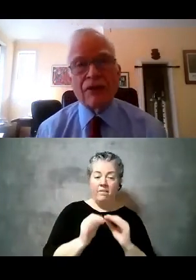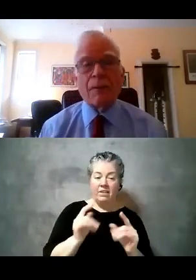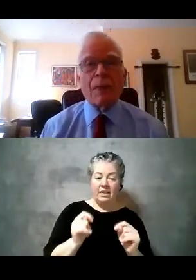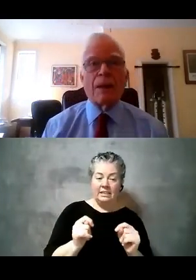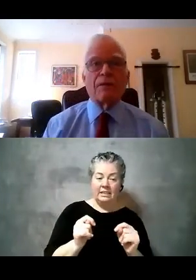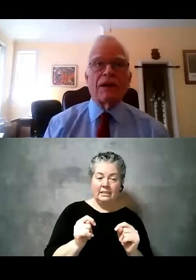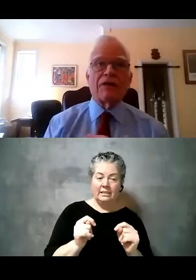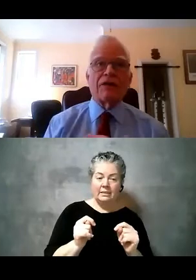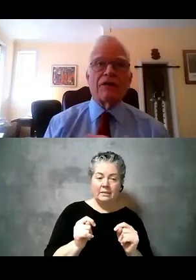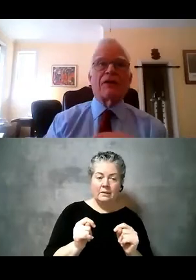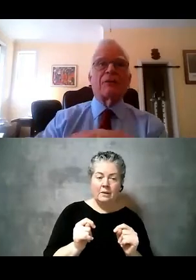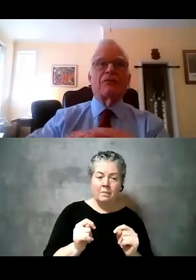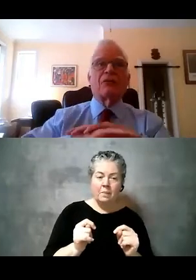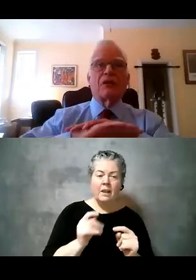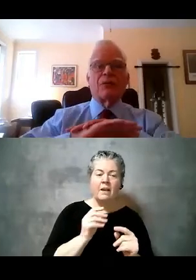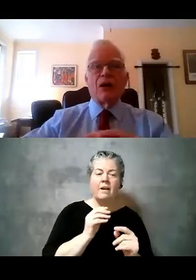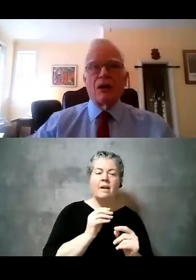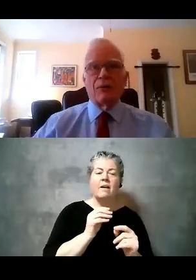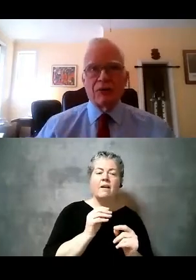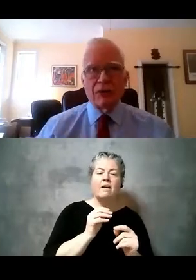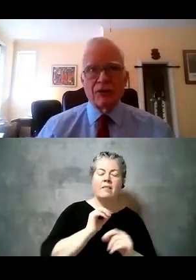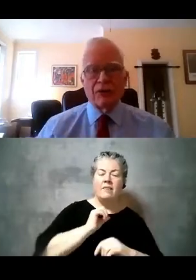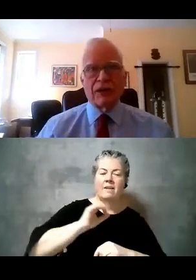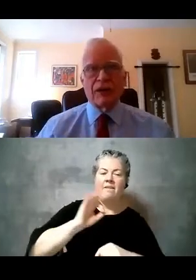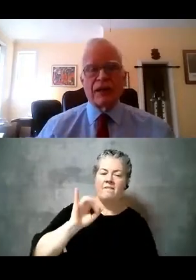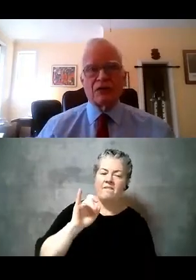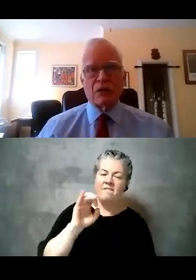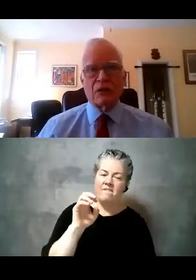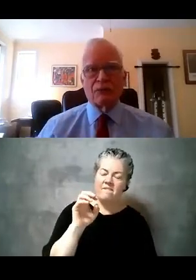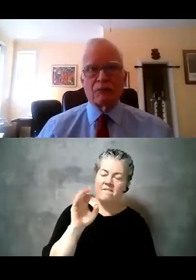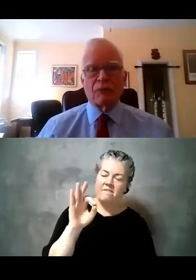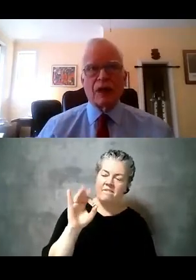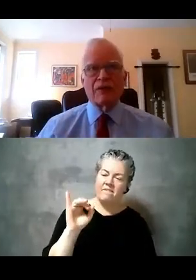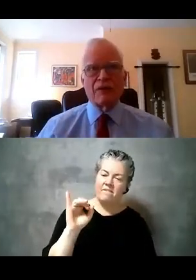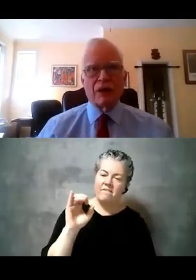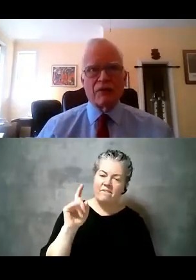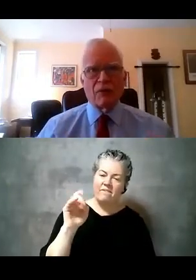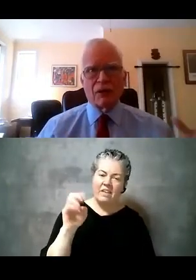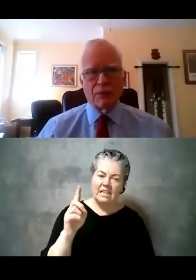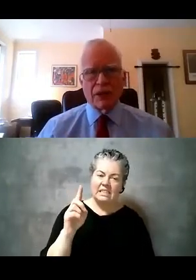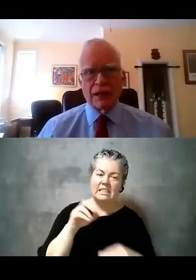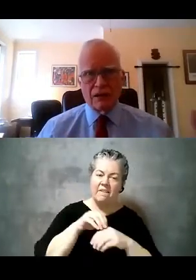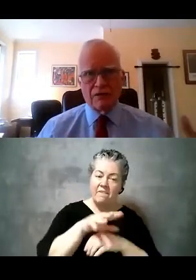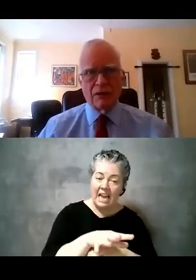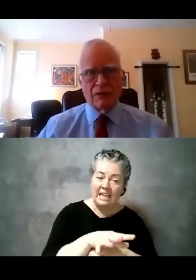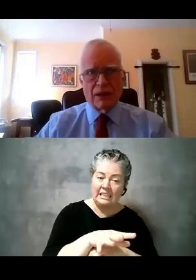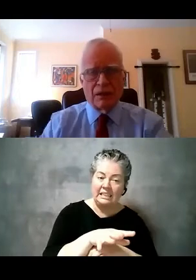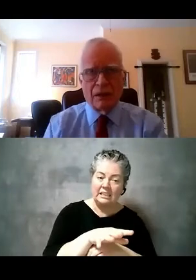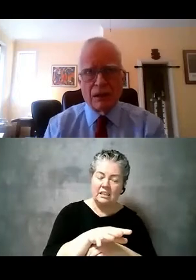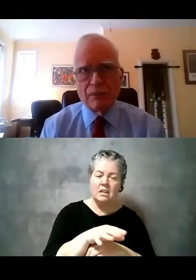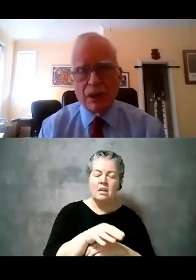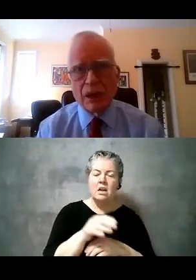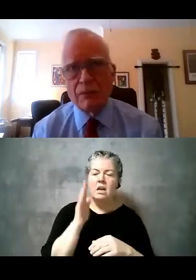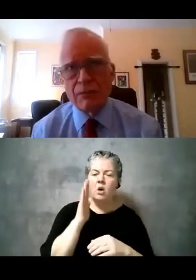that is fixed effects absorb all between school variation and therefore eliminate